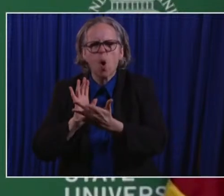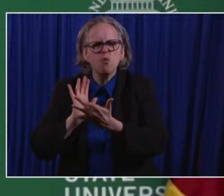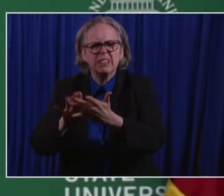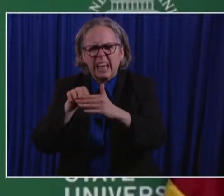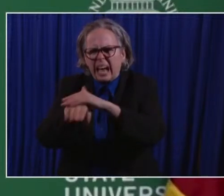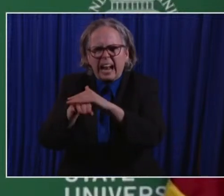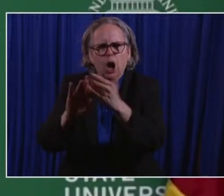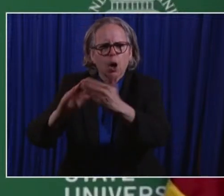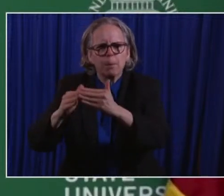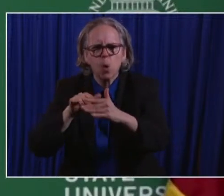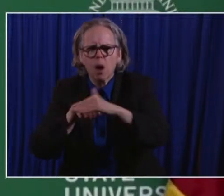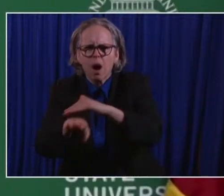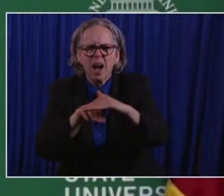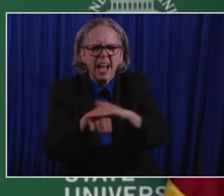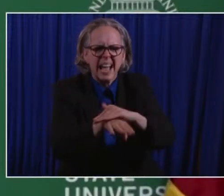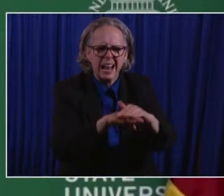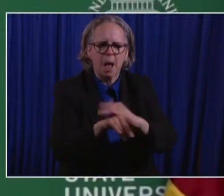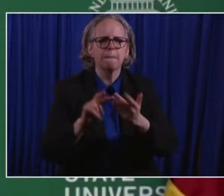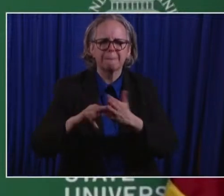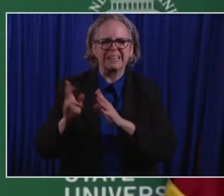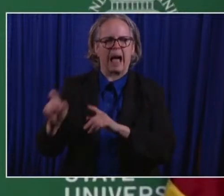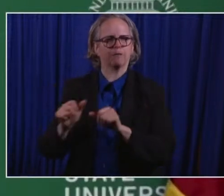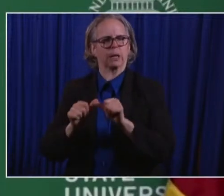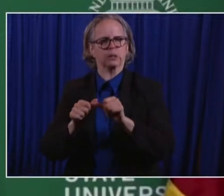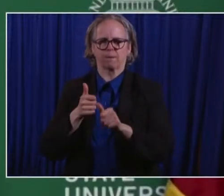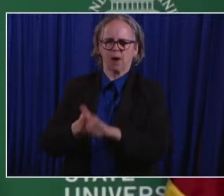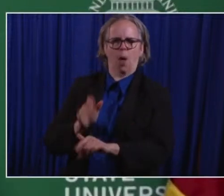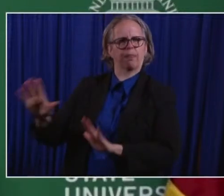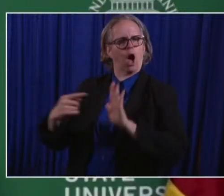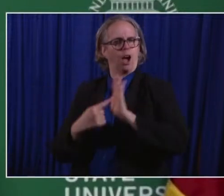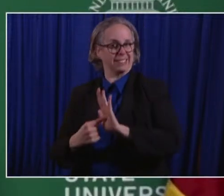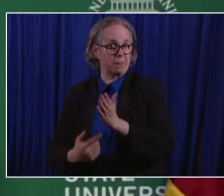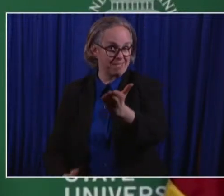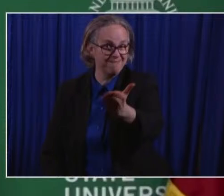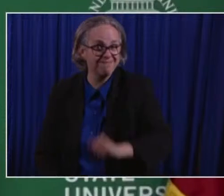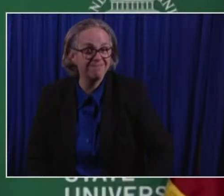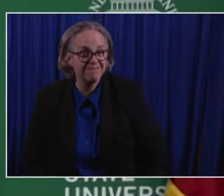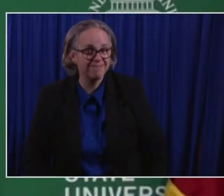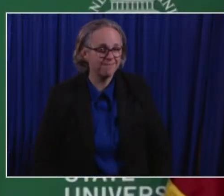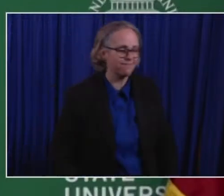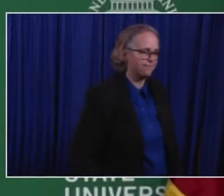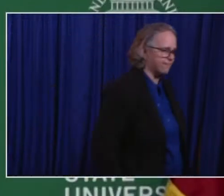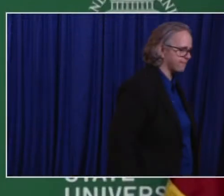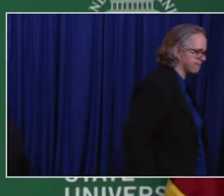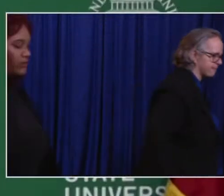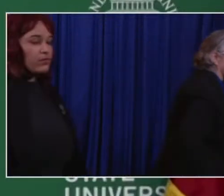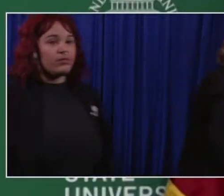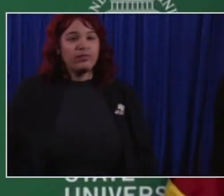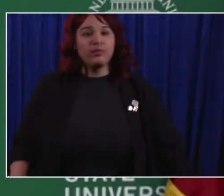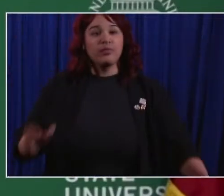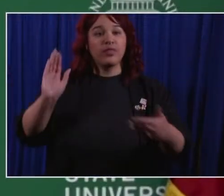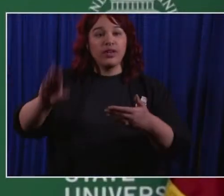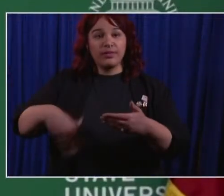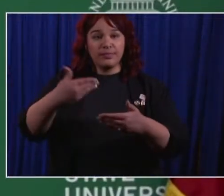Next question online is from Laura Hancock at cleveland.com. Hi, Governor DeWine. I was